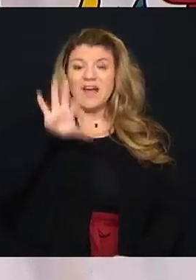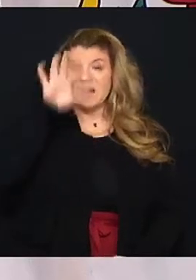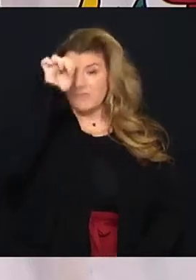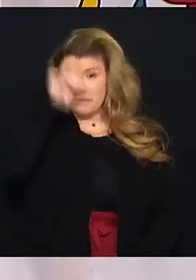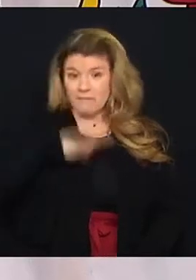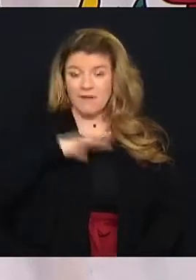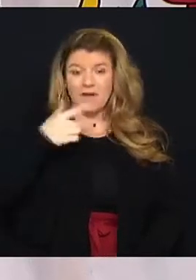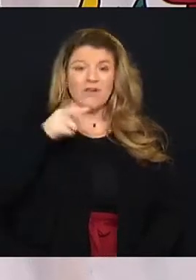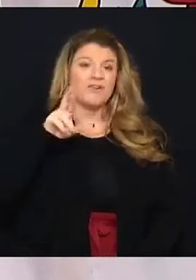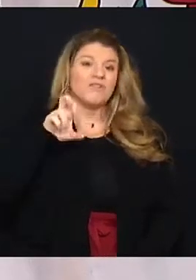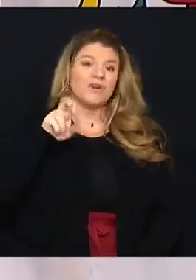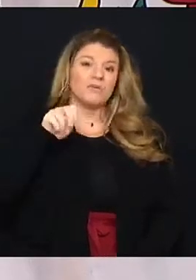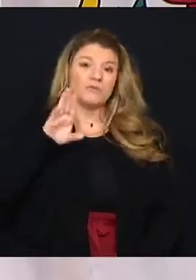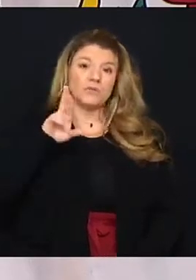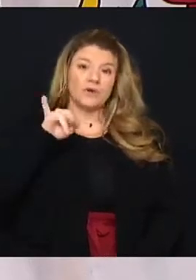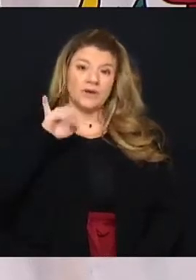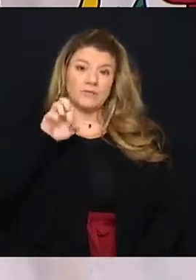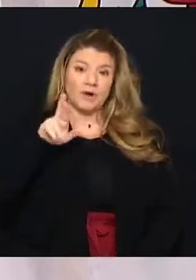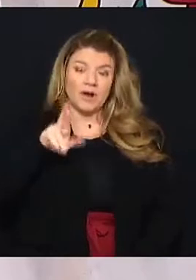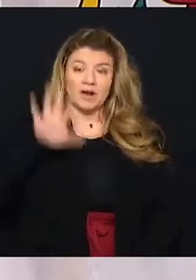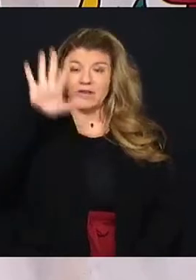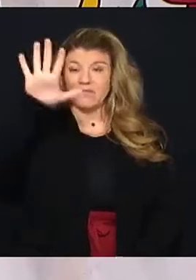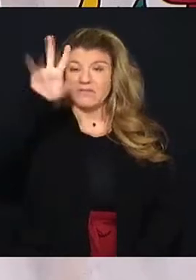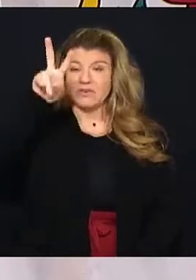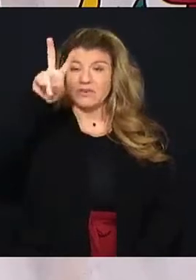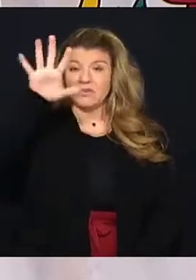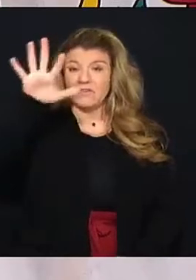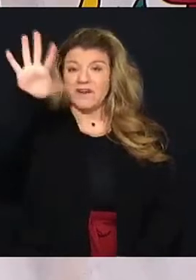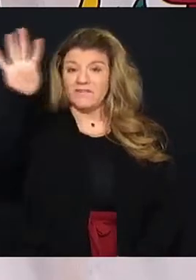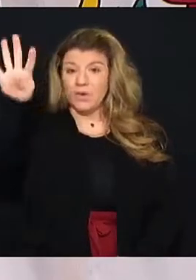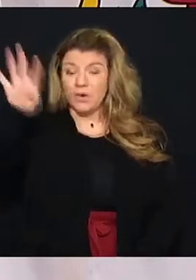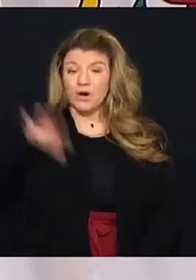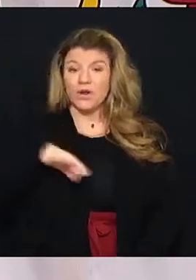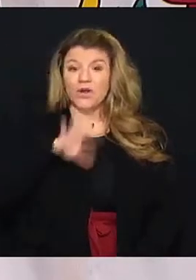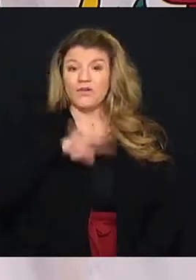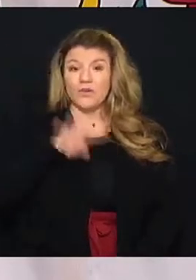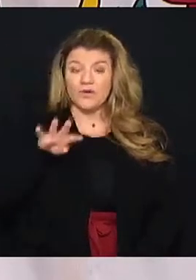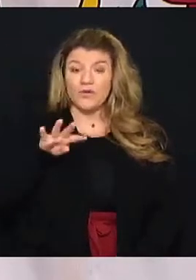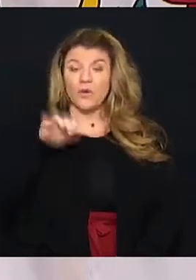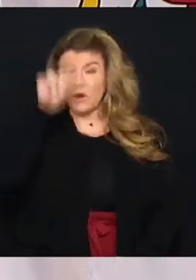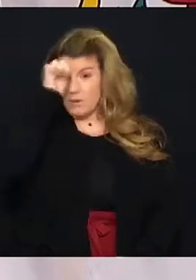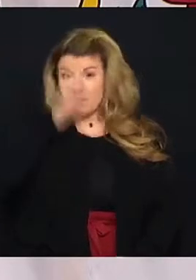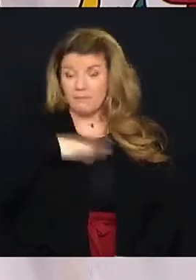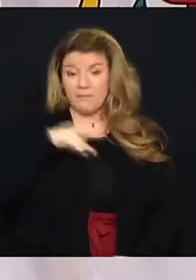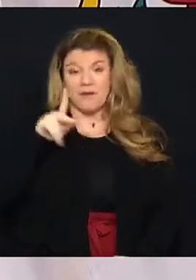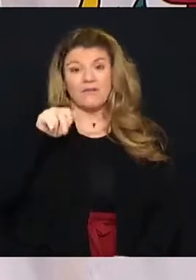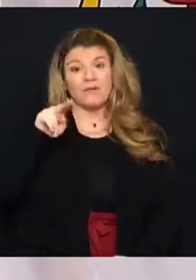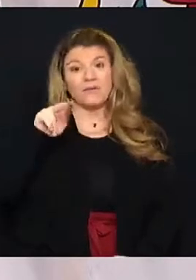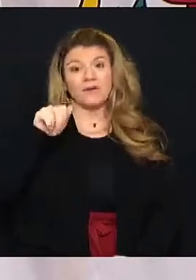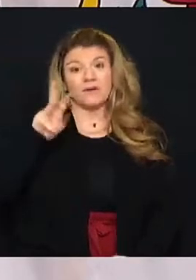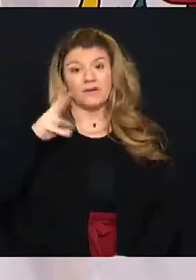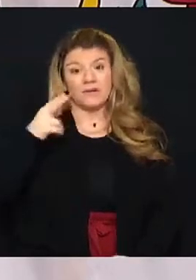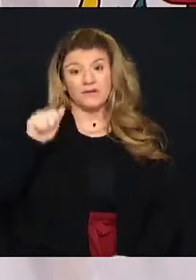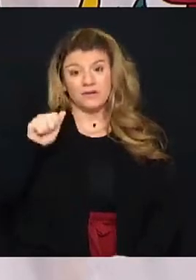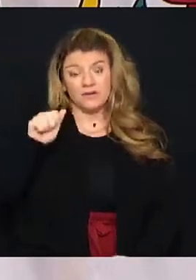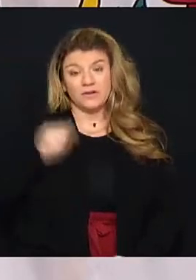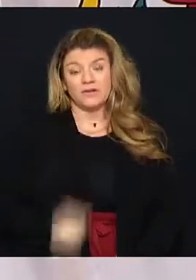from Greenbrier County. The 5,254th death, a 44-year-old male from Kanawha County.